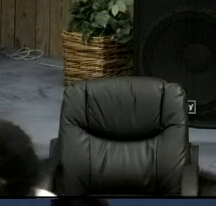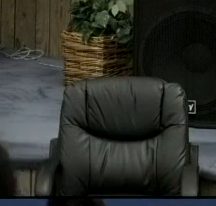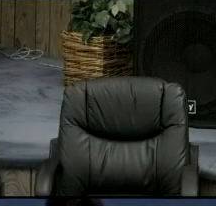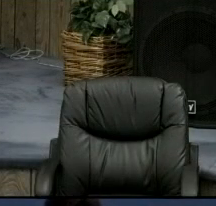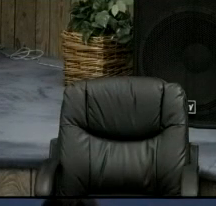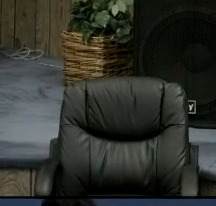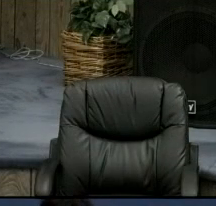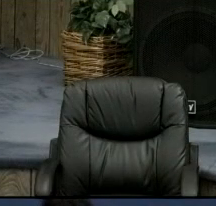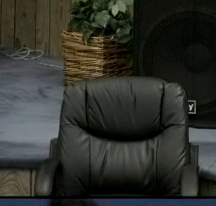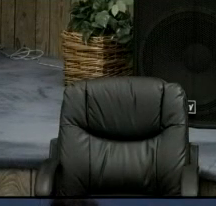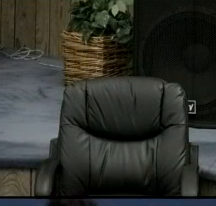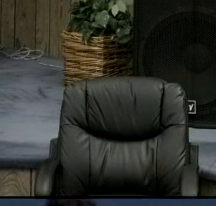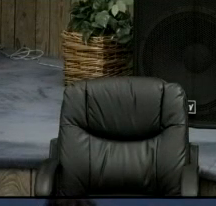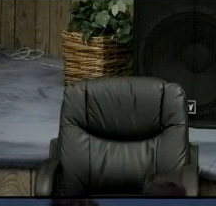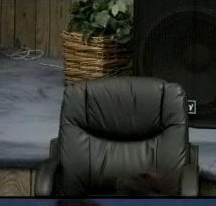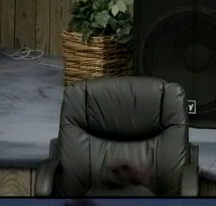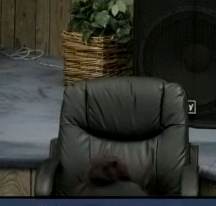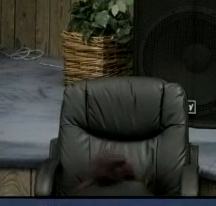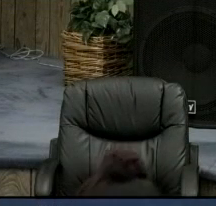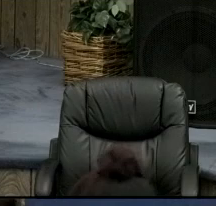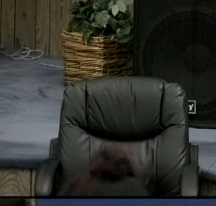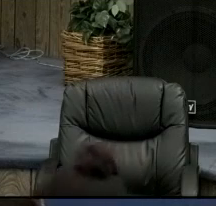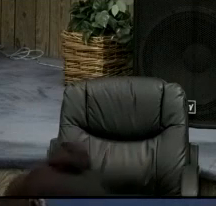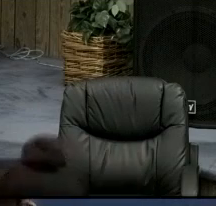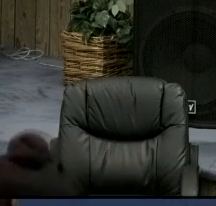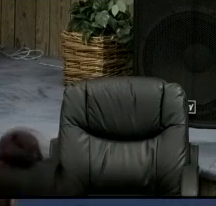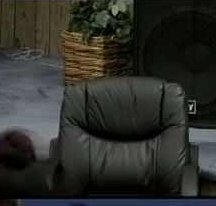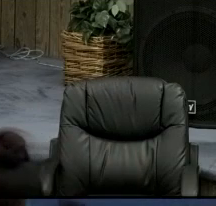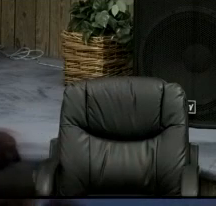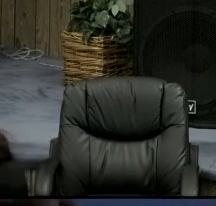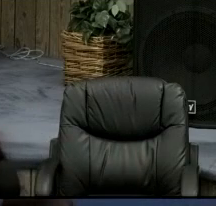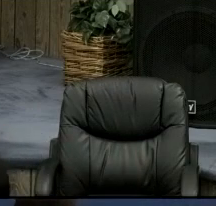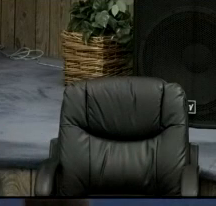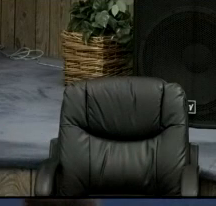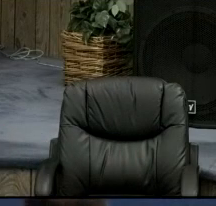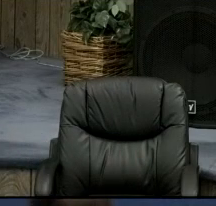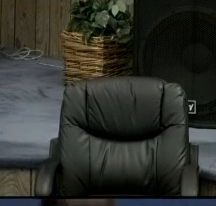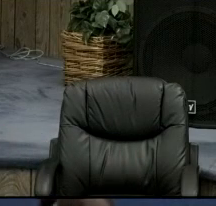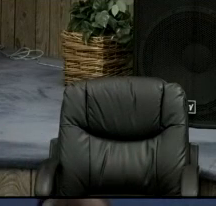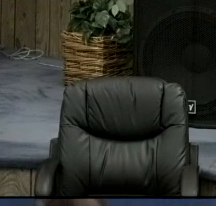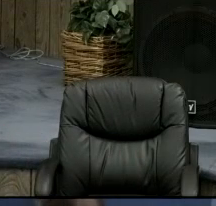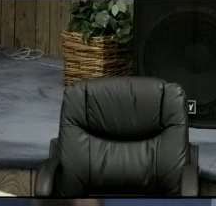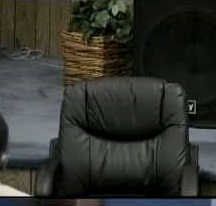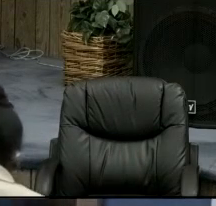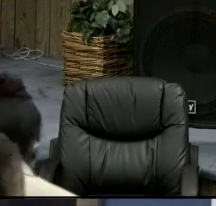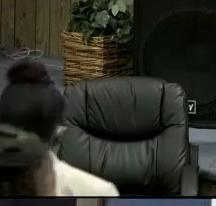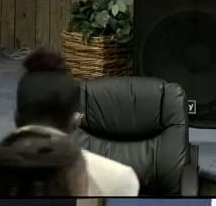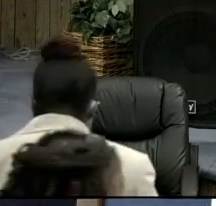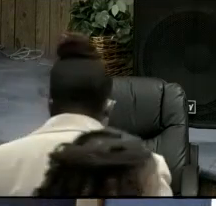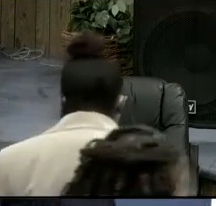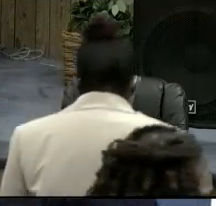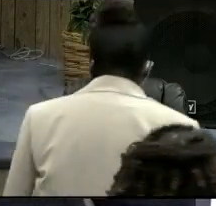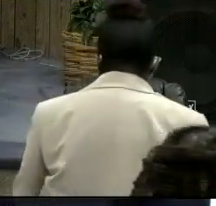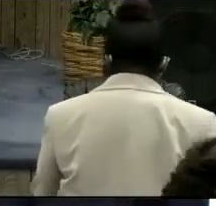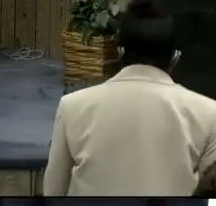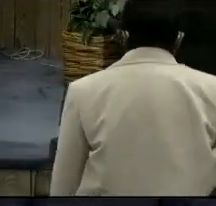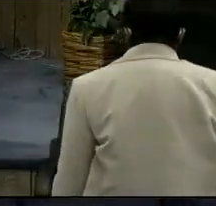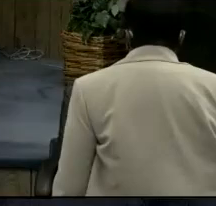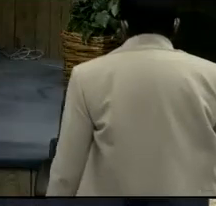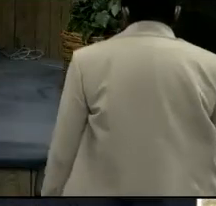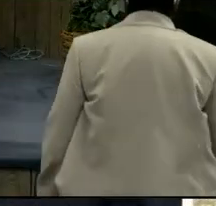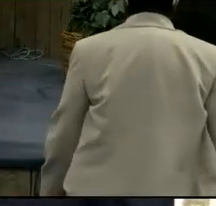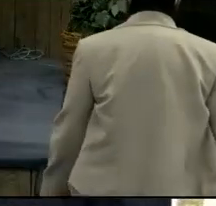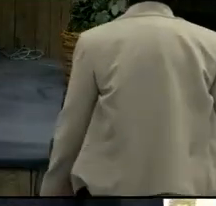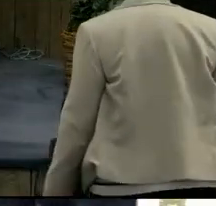Amen. I'm glad you made it in here safely this morning. And I want you to know that we are monitoring things to